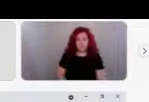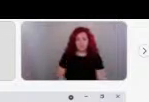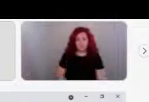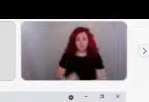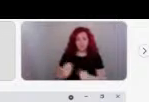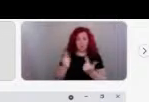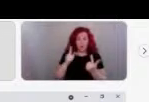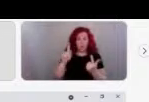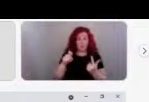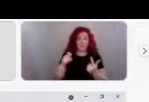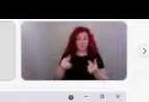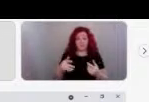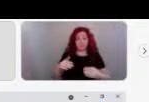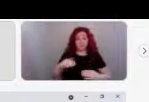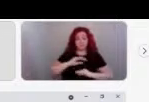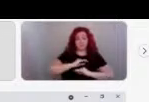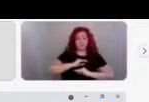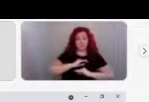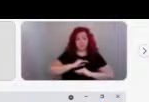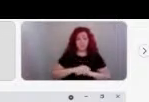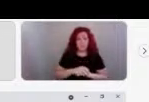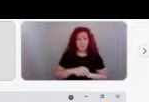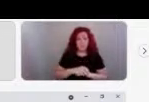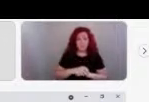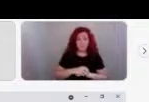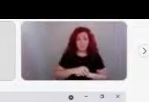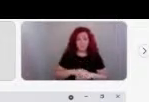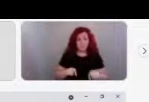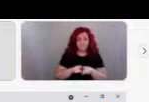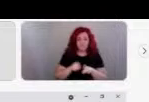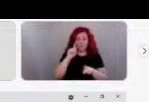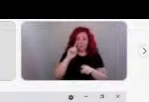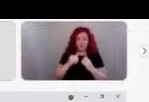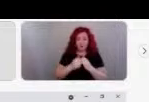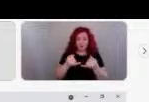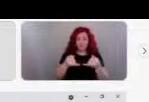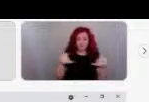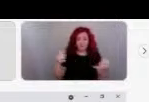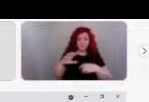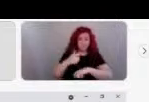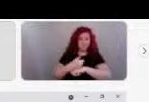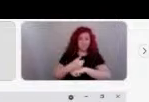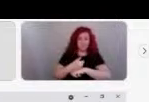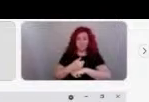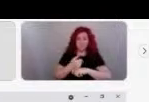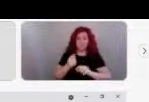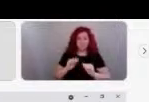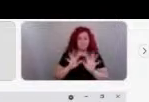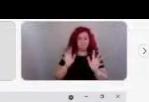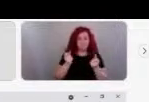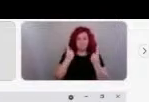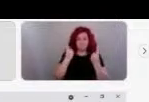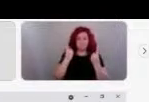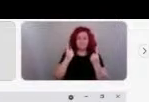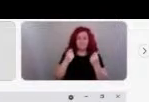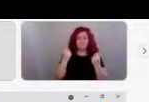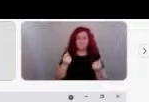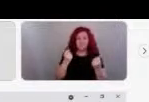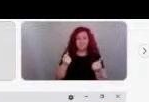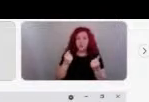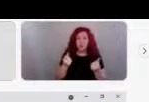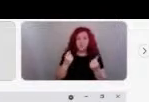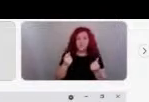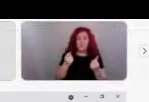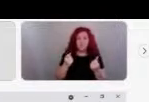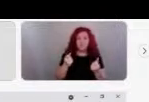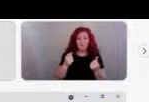covered um i also think the way that the lines are drawn up uh just makes sense i go down often to sunny slope